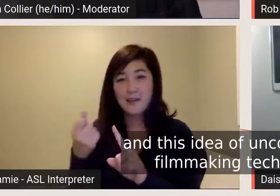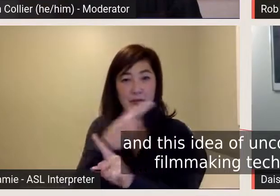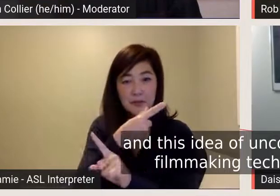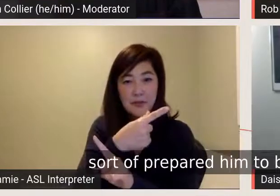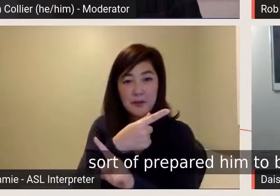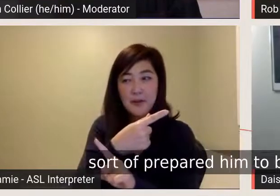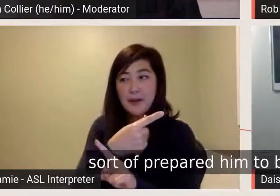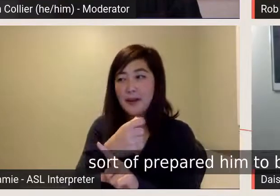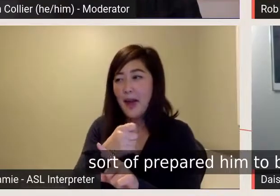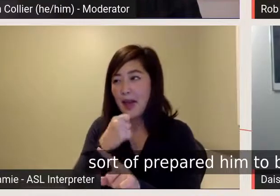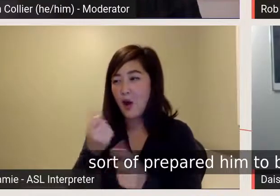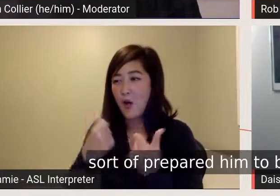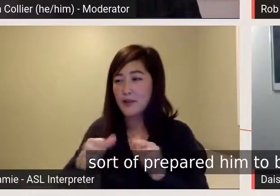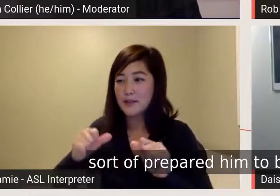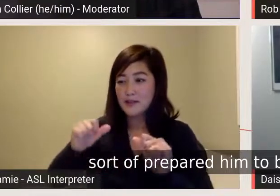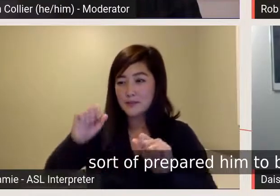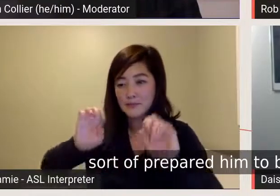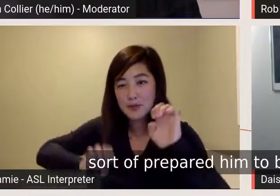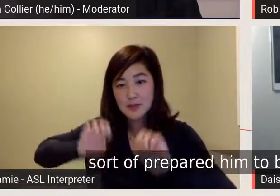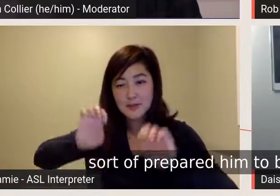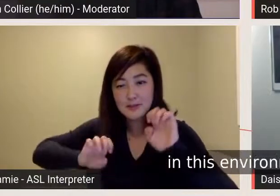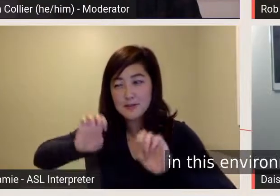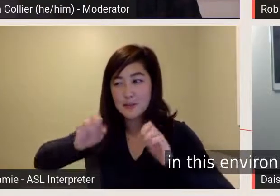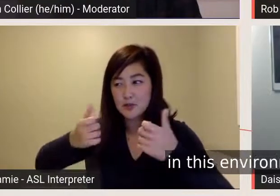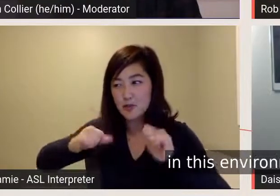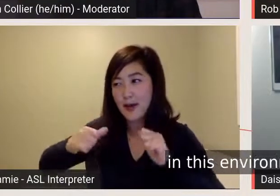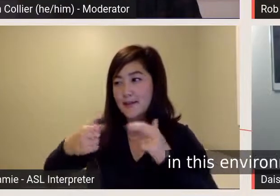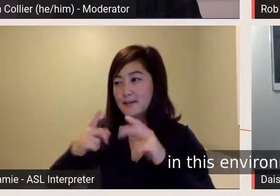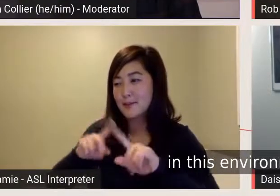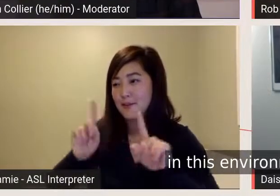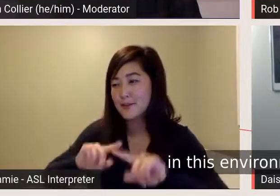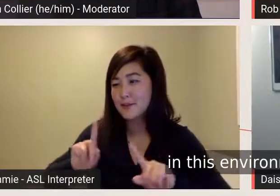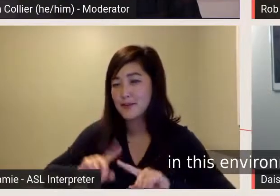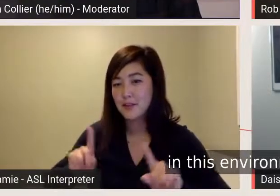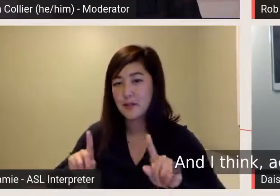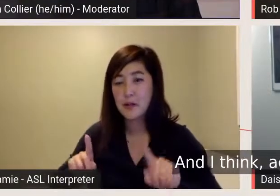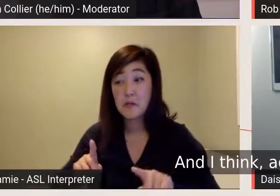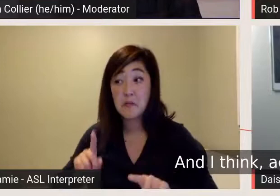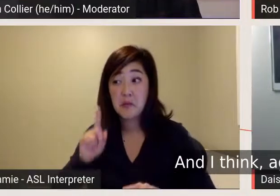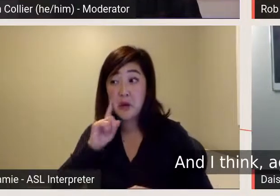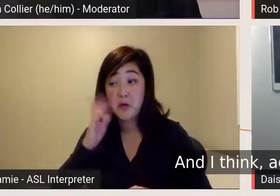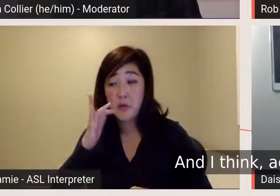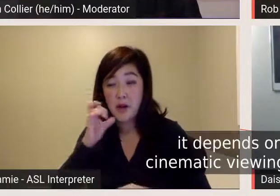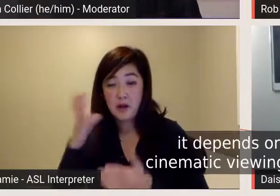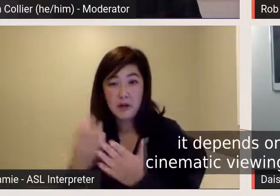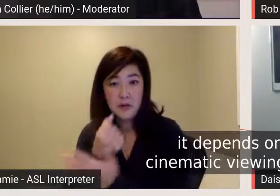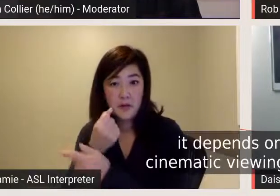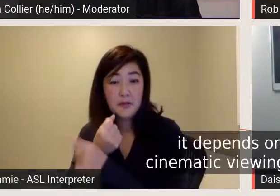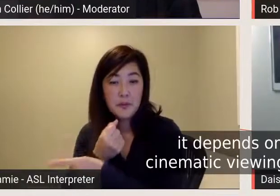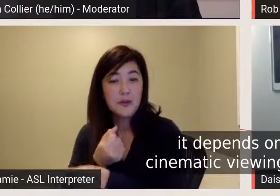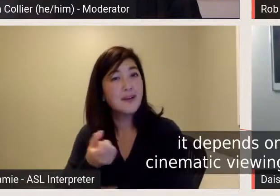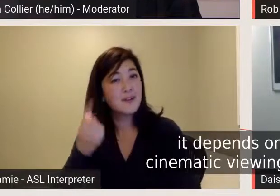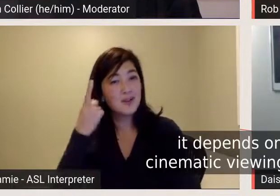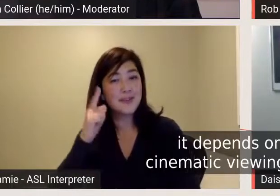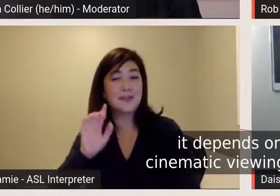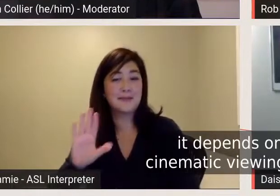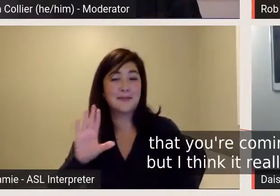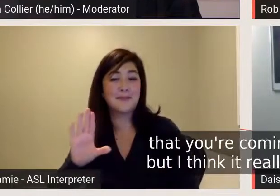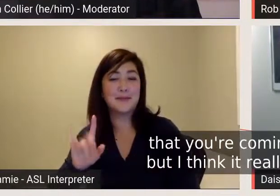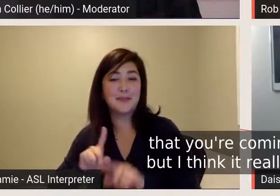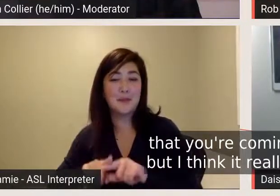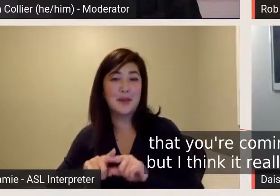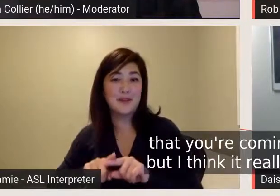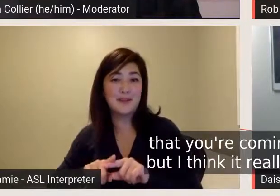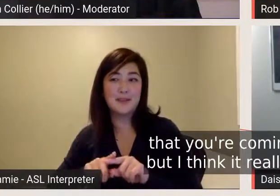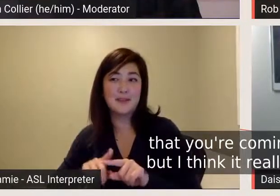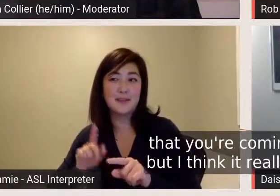techniques sort of prepared him to be able to thrive in this environment. And I think, again, it depends on the cinematic viewing culture that